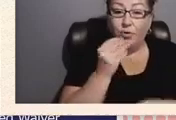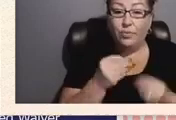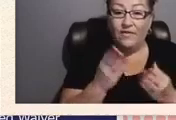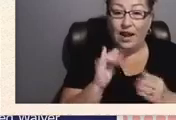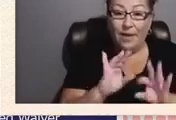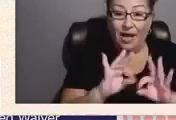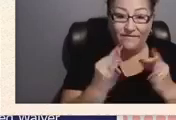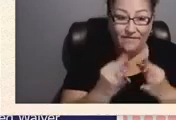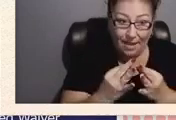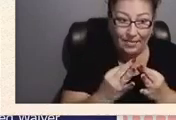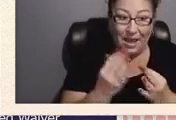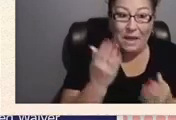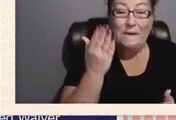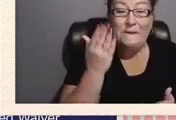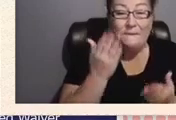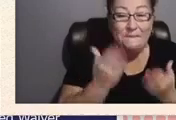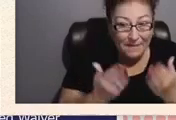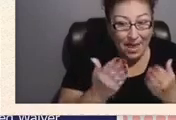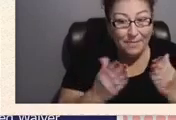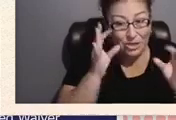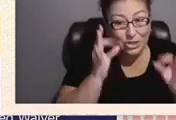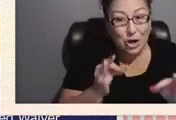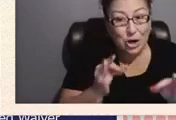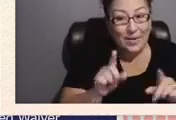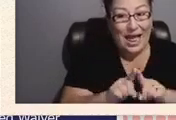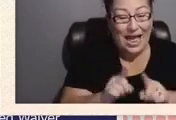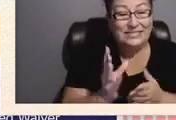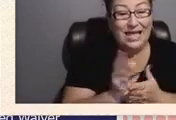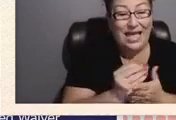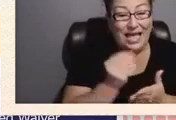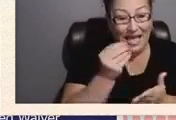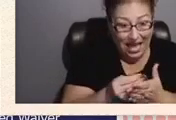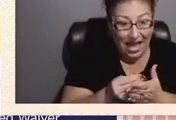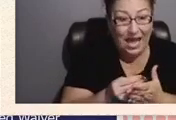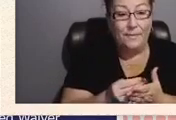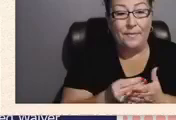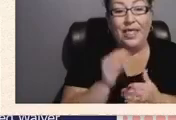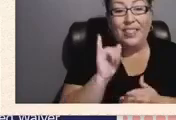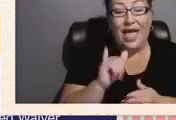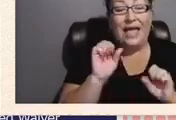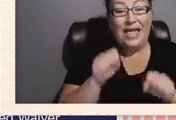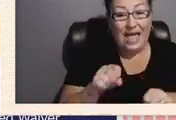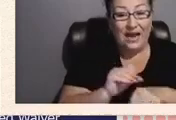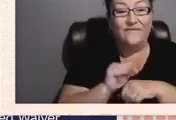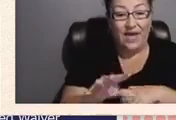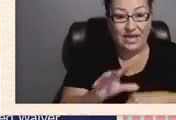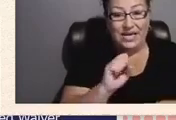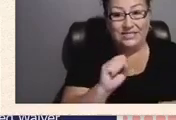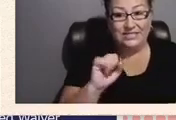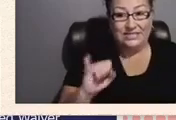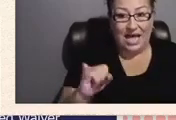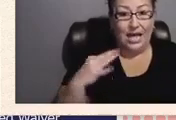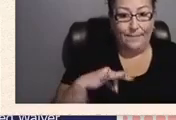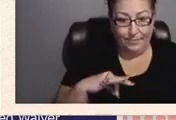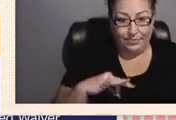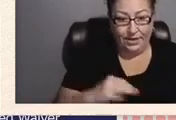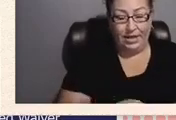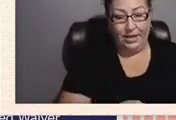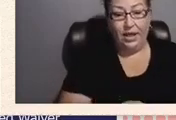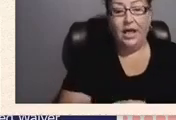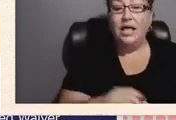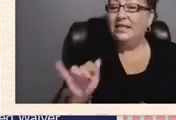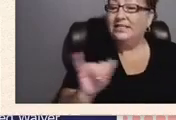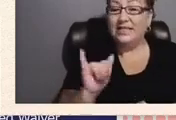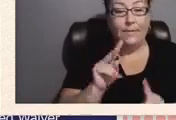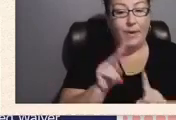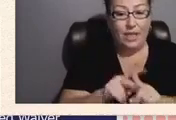family may be determined as in-kind income that can affect SSI eligibility. The same applies to